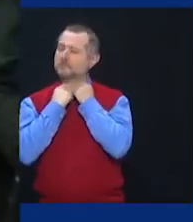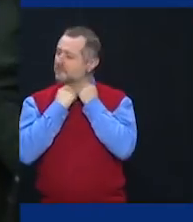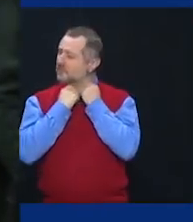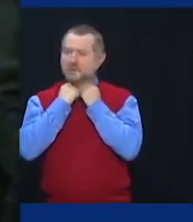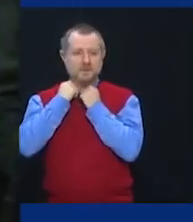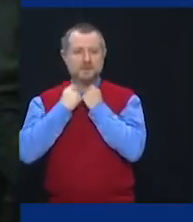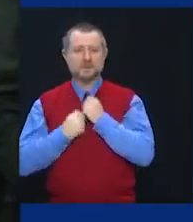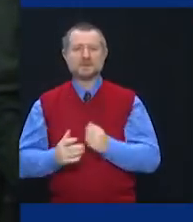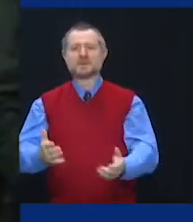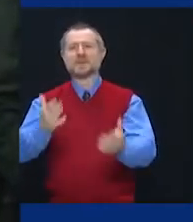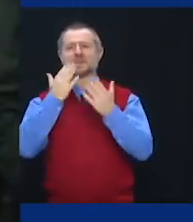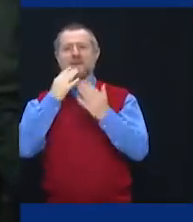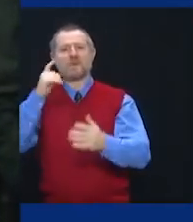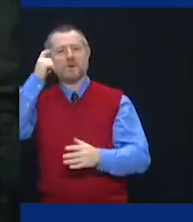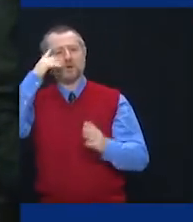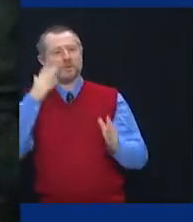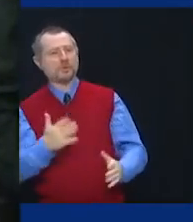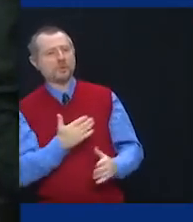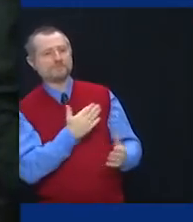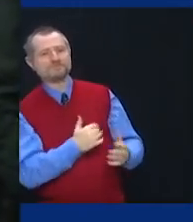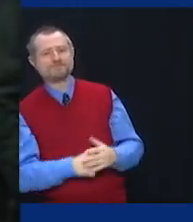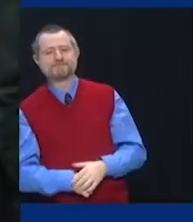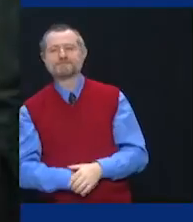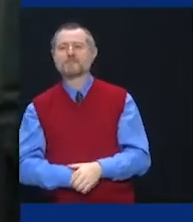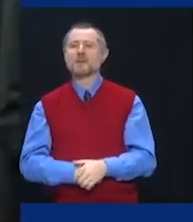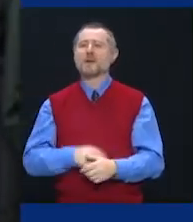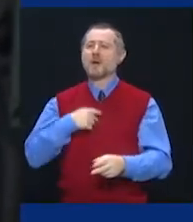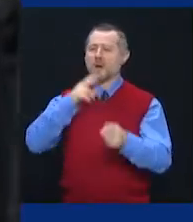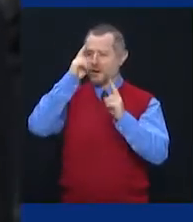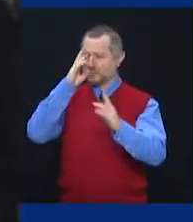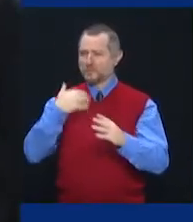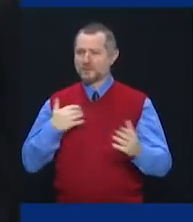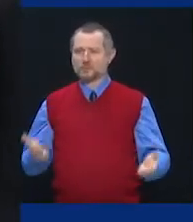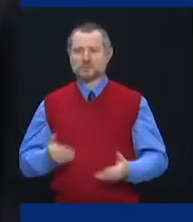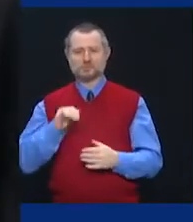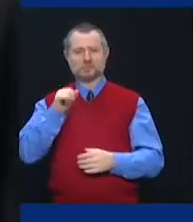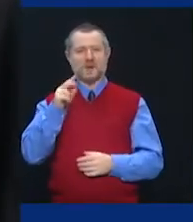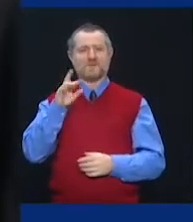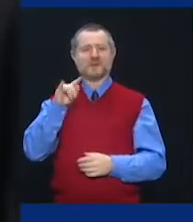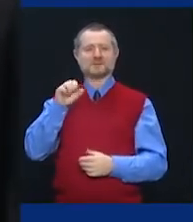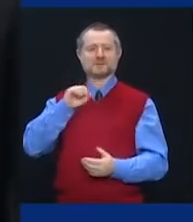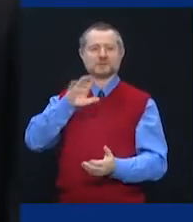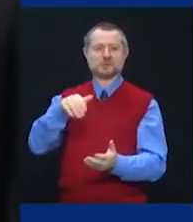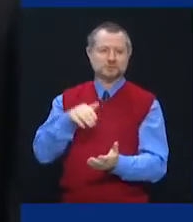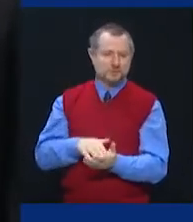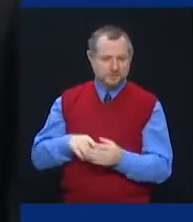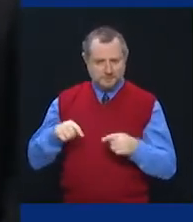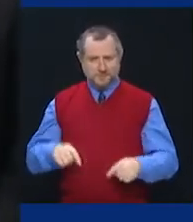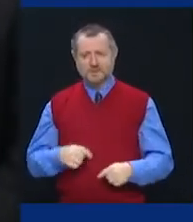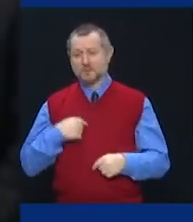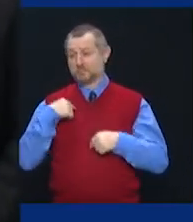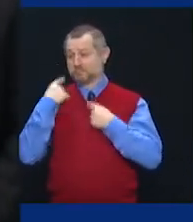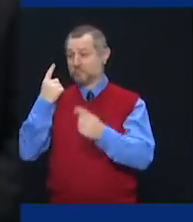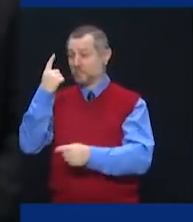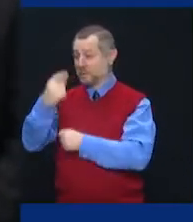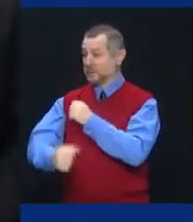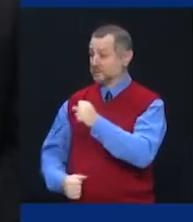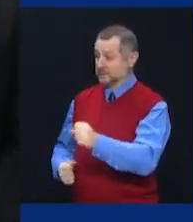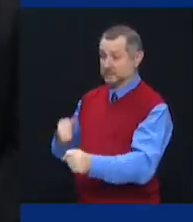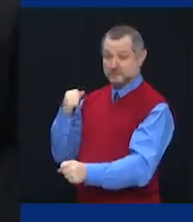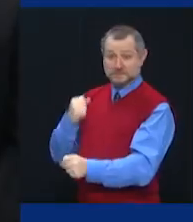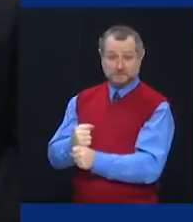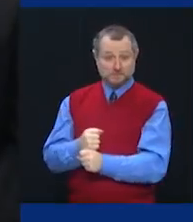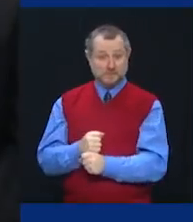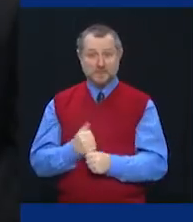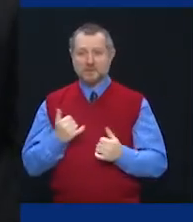Thank you, Governor Cuomo. It is an honor to be here at the Javits Center this morning. After a long year, we now have 3